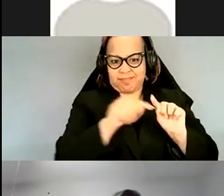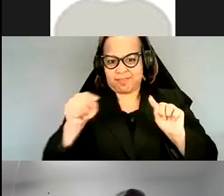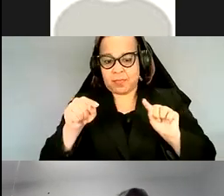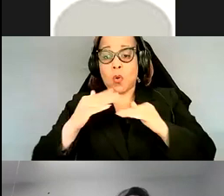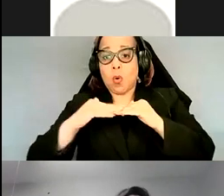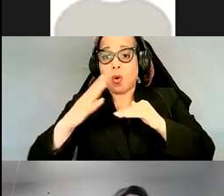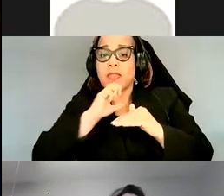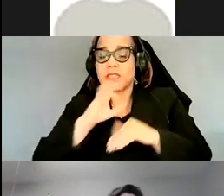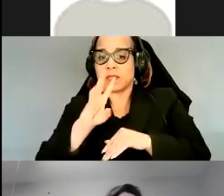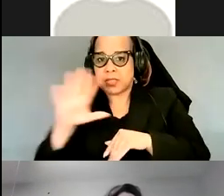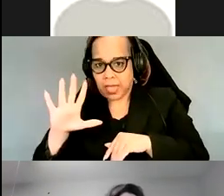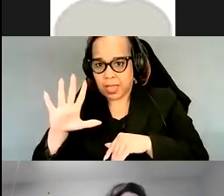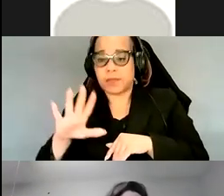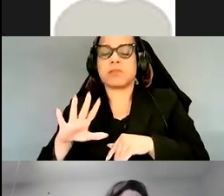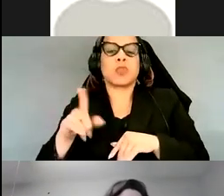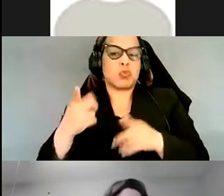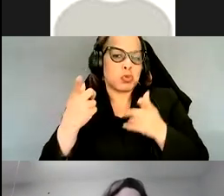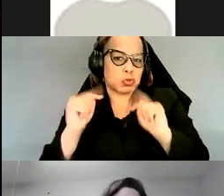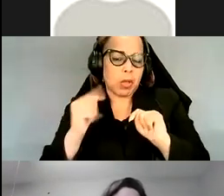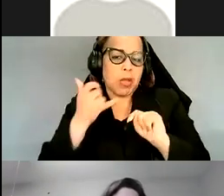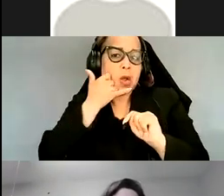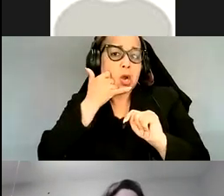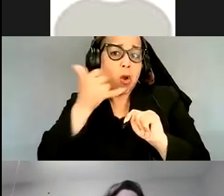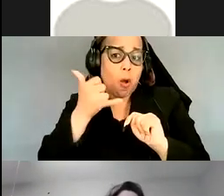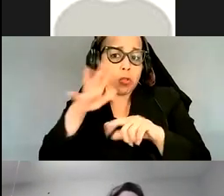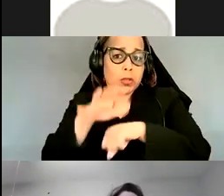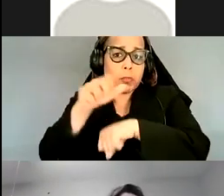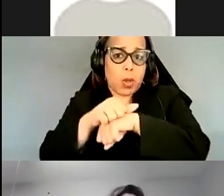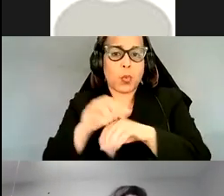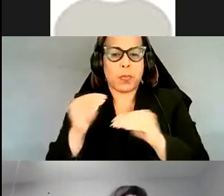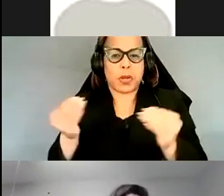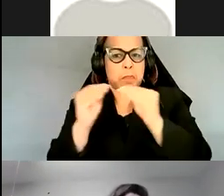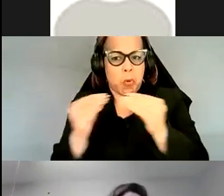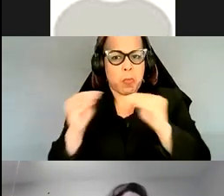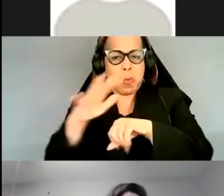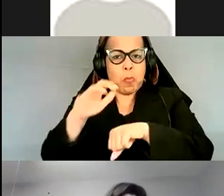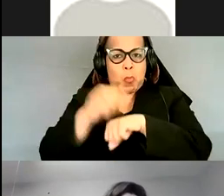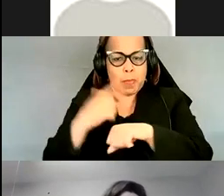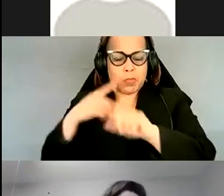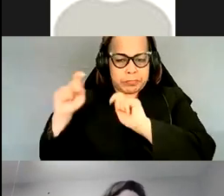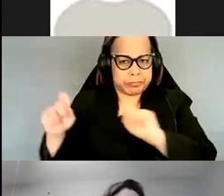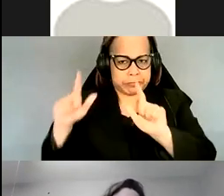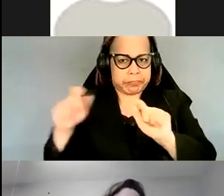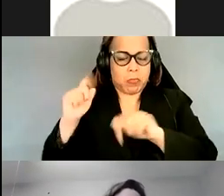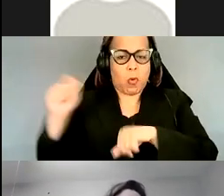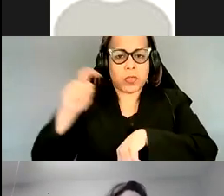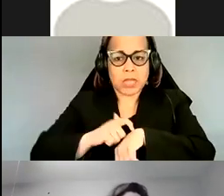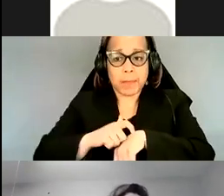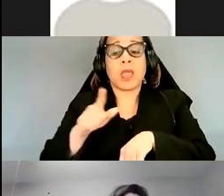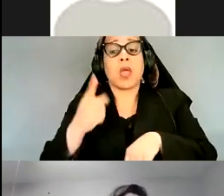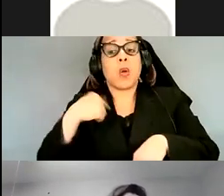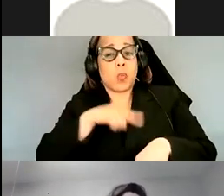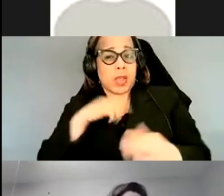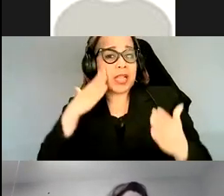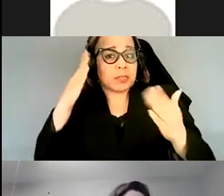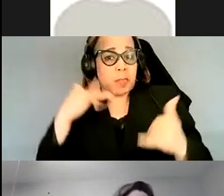of 65, and you're welcome to try and call and get an appointment. We're putting more and more appointments up all the time, and we do expect